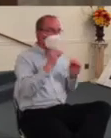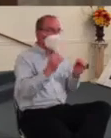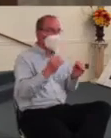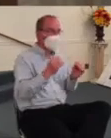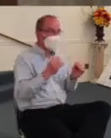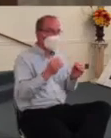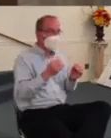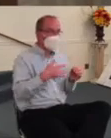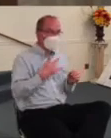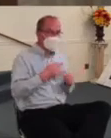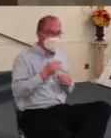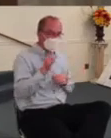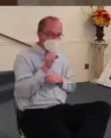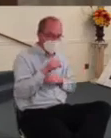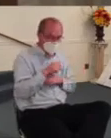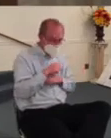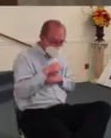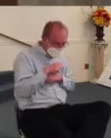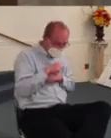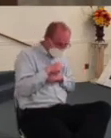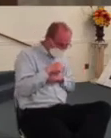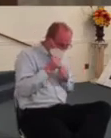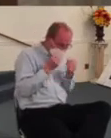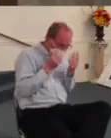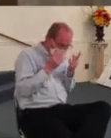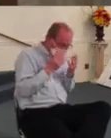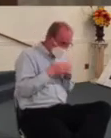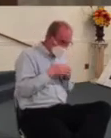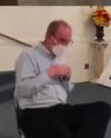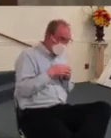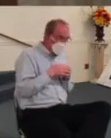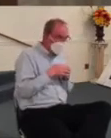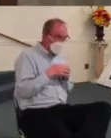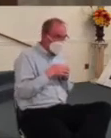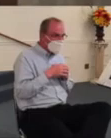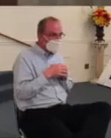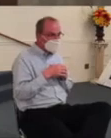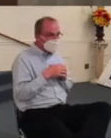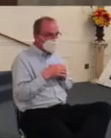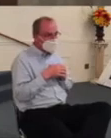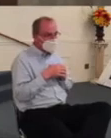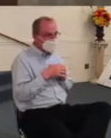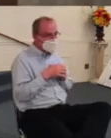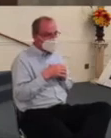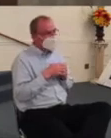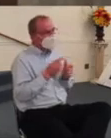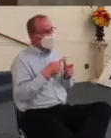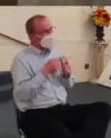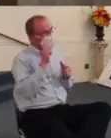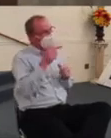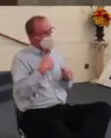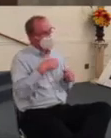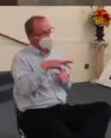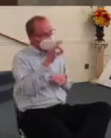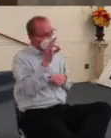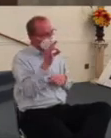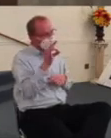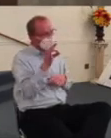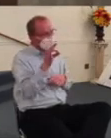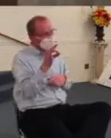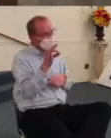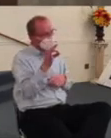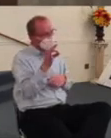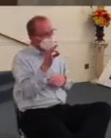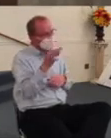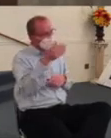But you know, somewhere along the line, I discovered that God doesn't judge me for